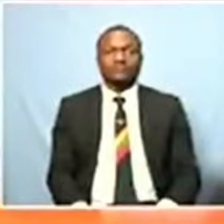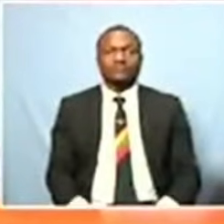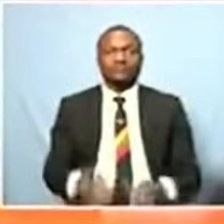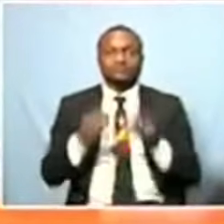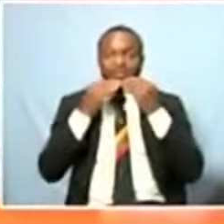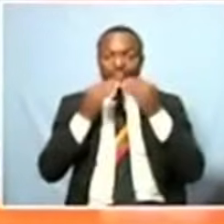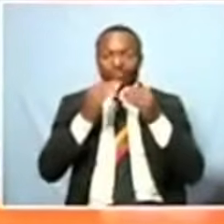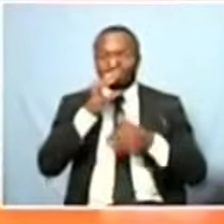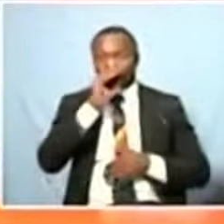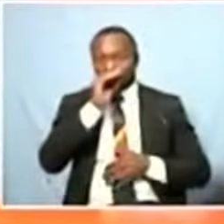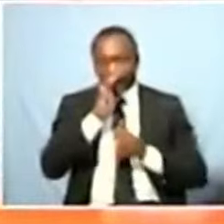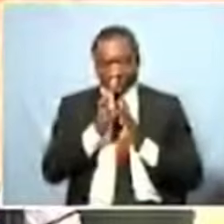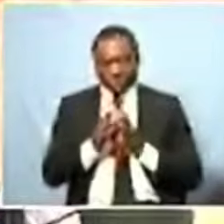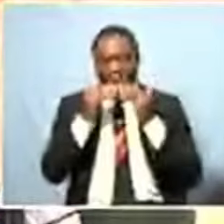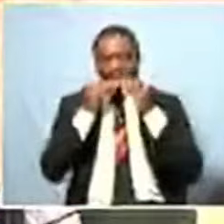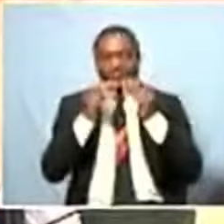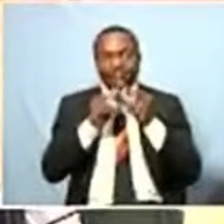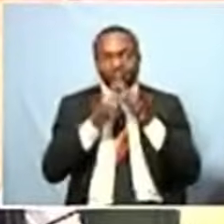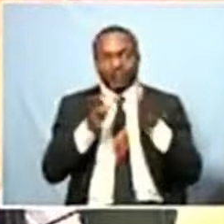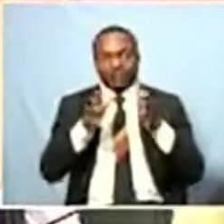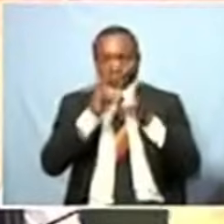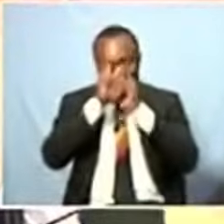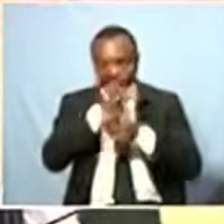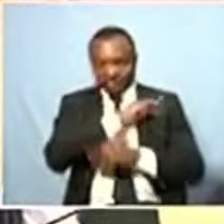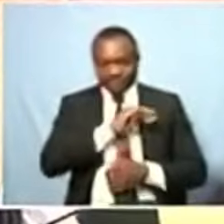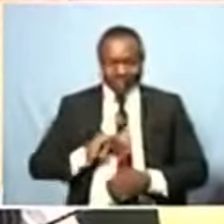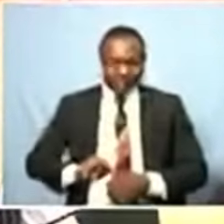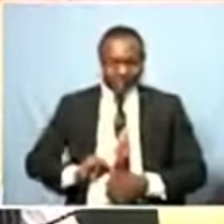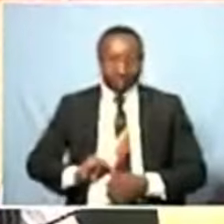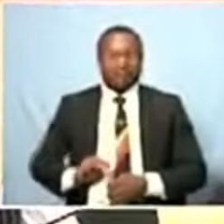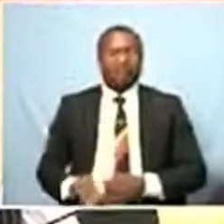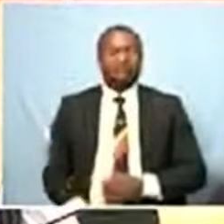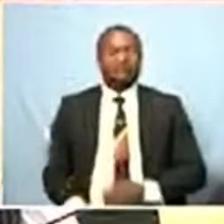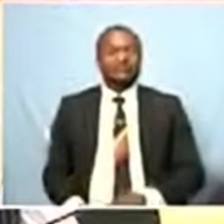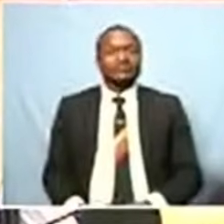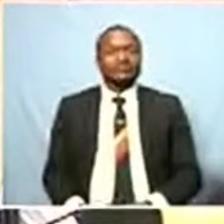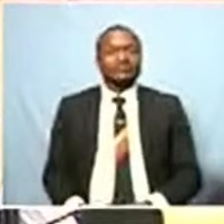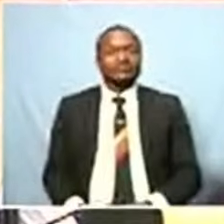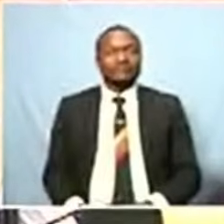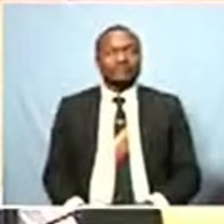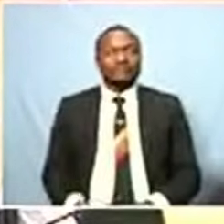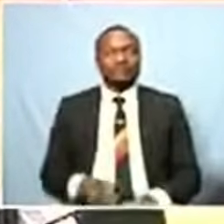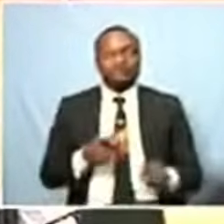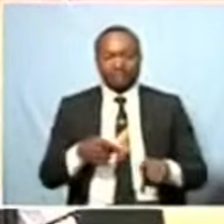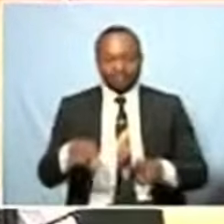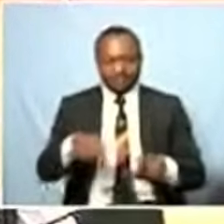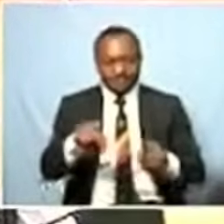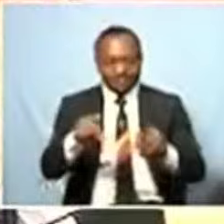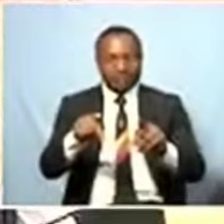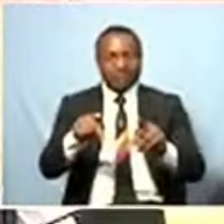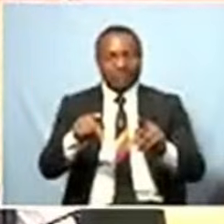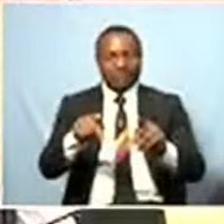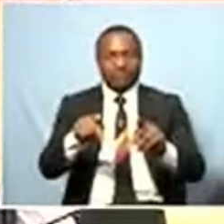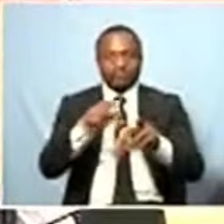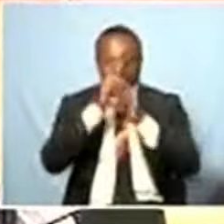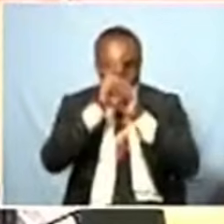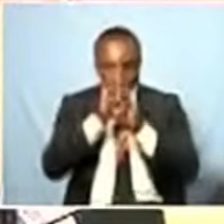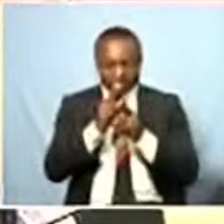Thank you, Madam Speaker, and I thank the Honorable Member for Kasenengwa, Honorable Philemon